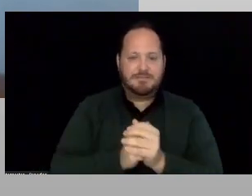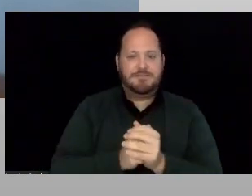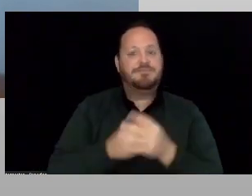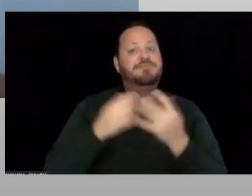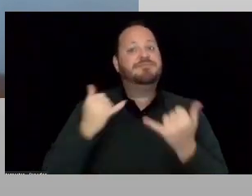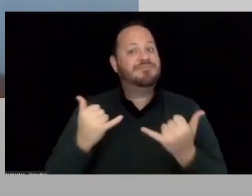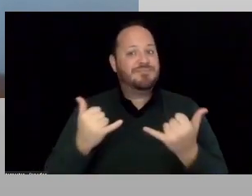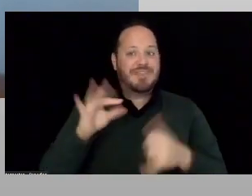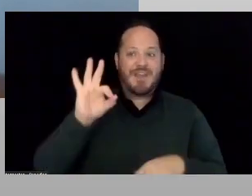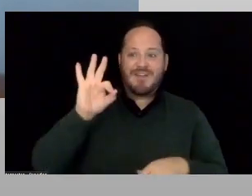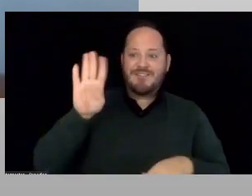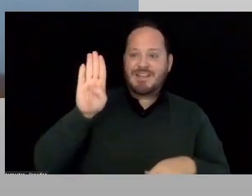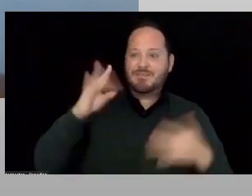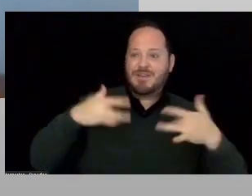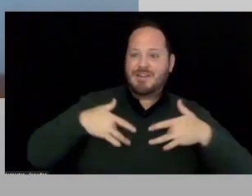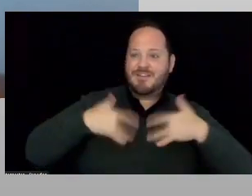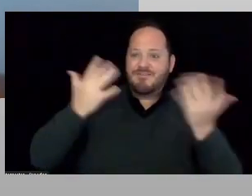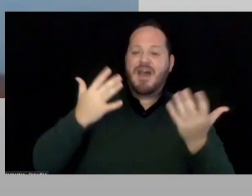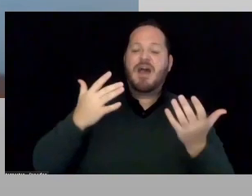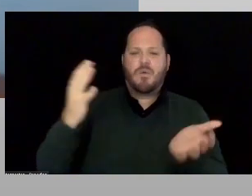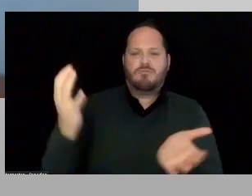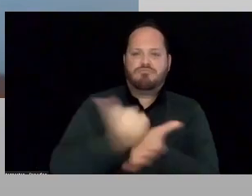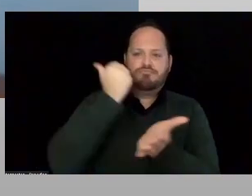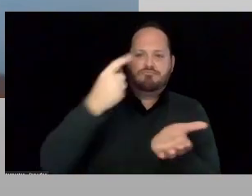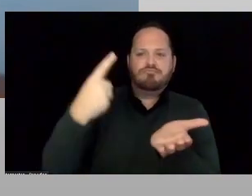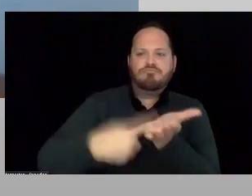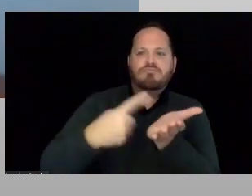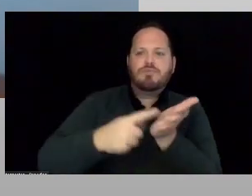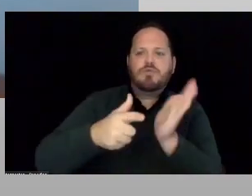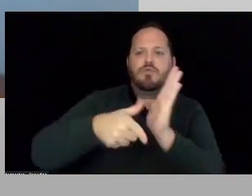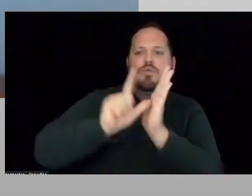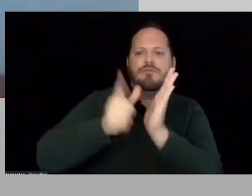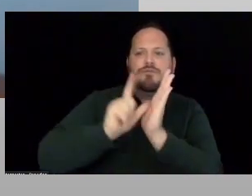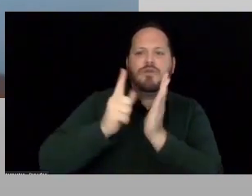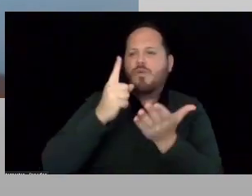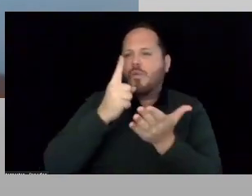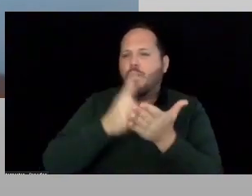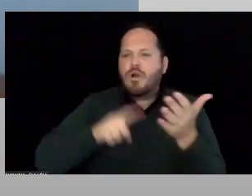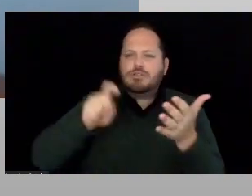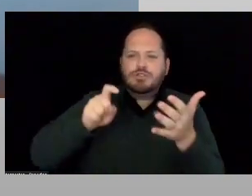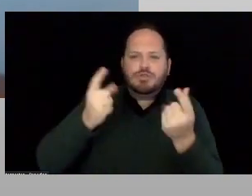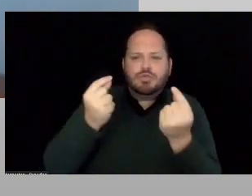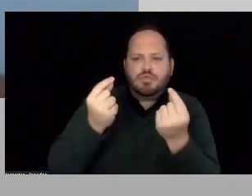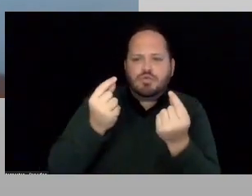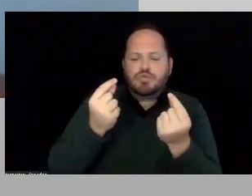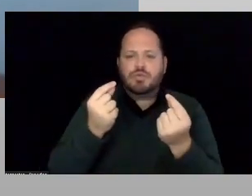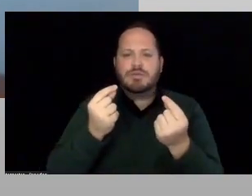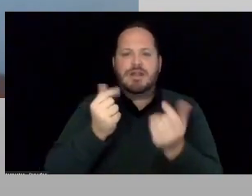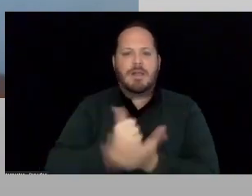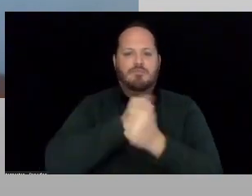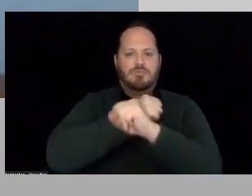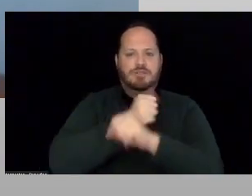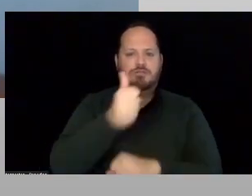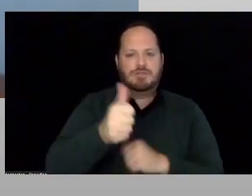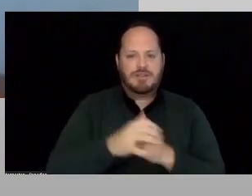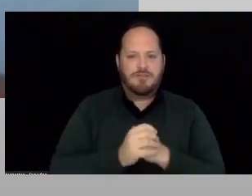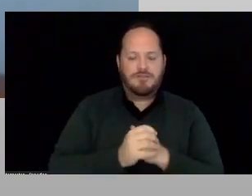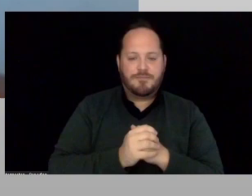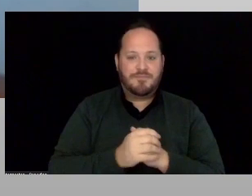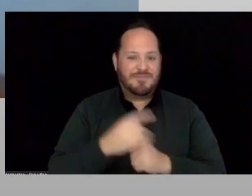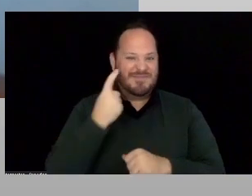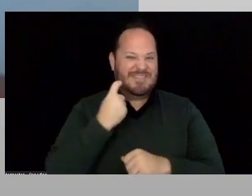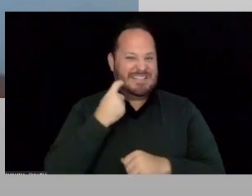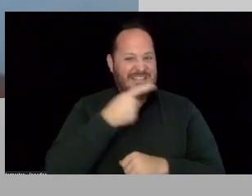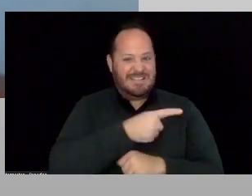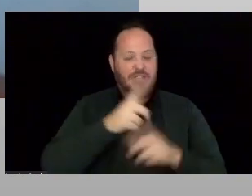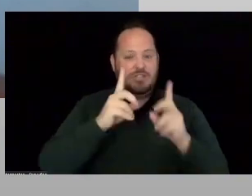event reviewing what measures you can take now to protect yourself. Let's get started with the newly released Department of